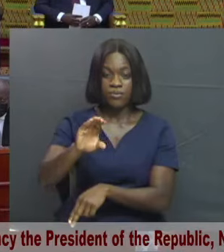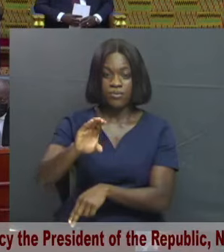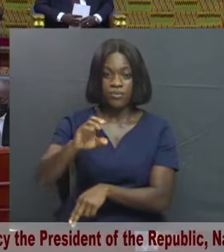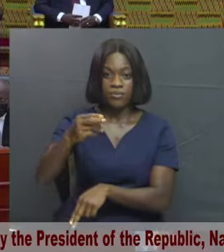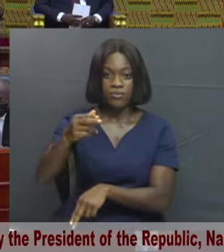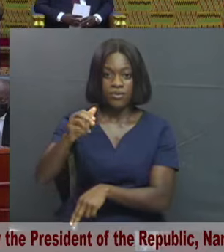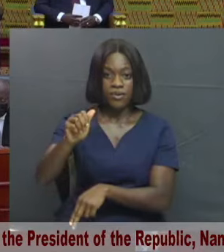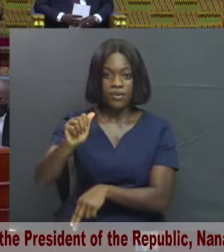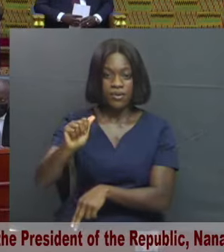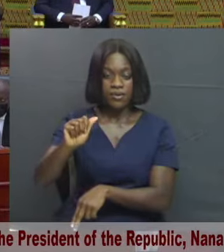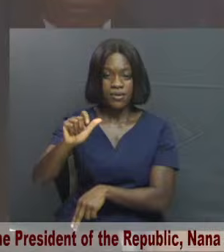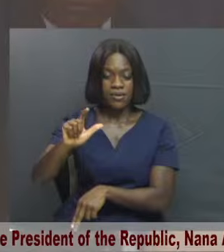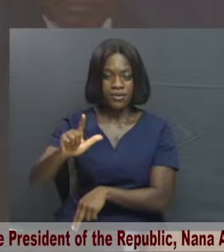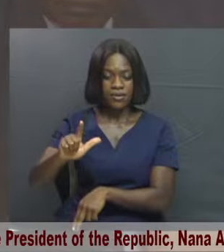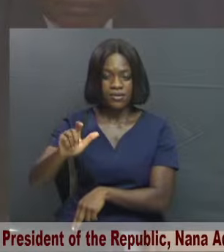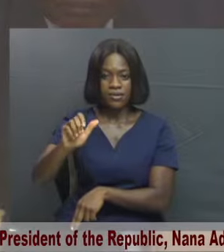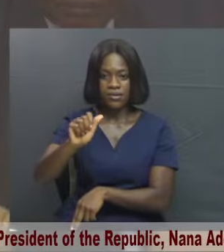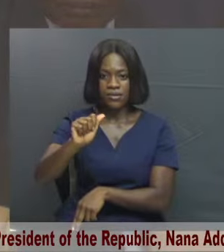Aron